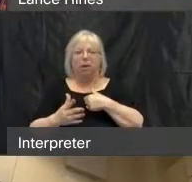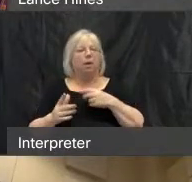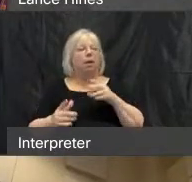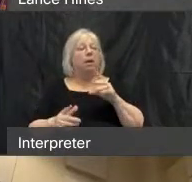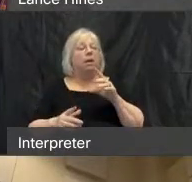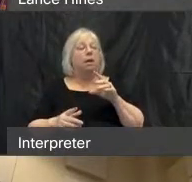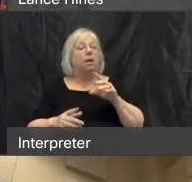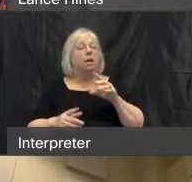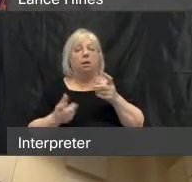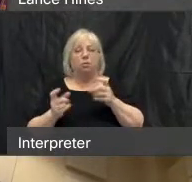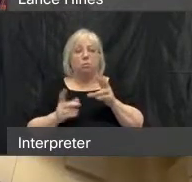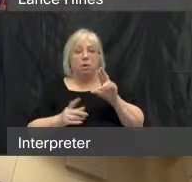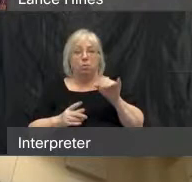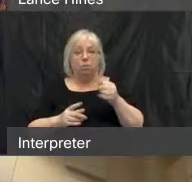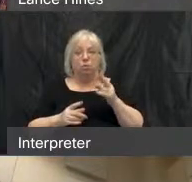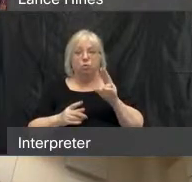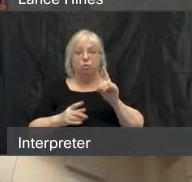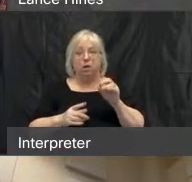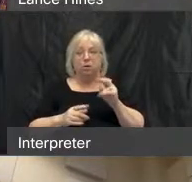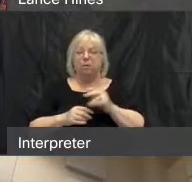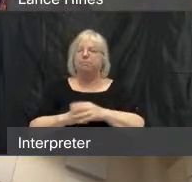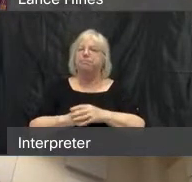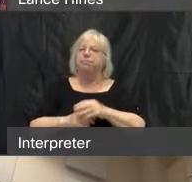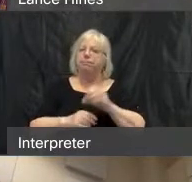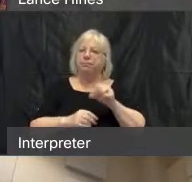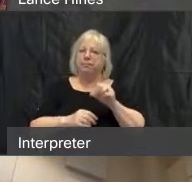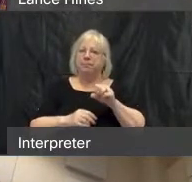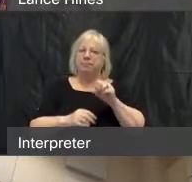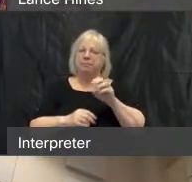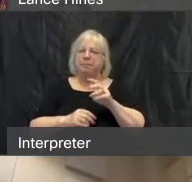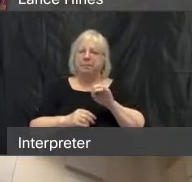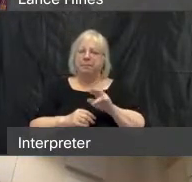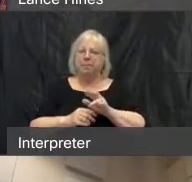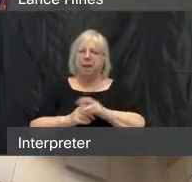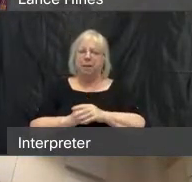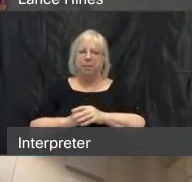Director Richardson? Yes, Mayor.